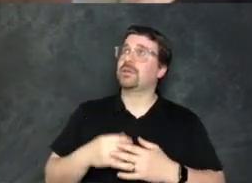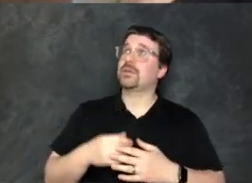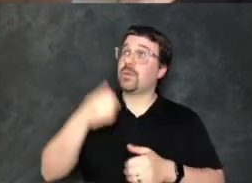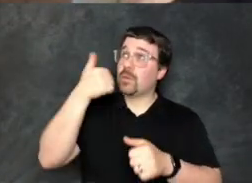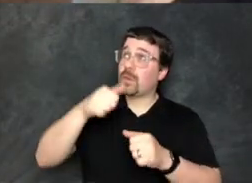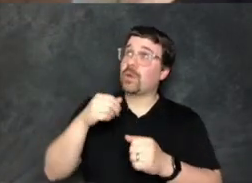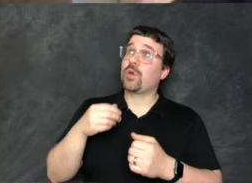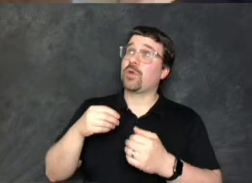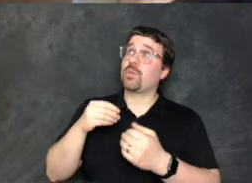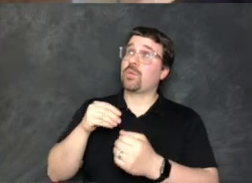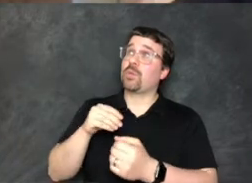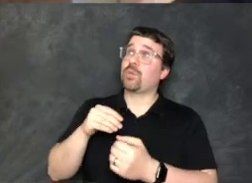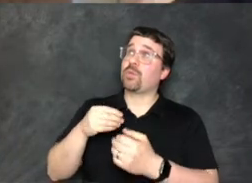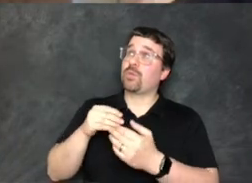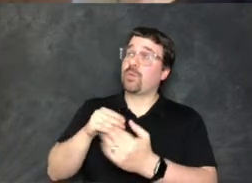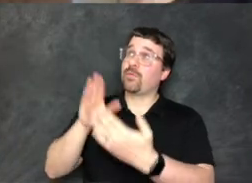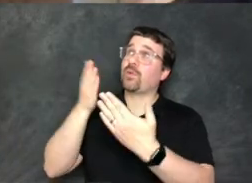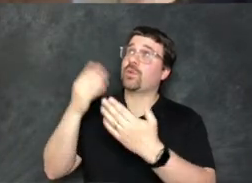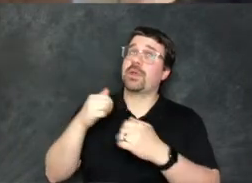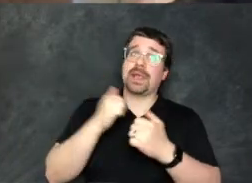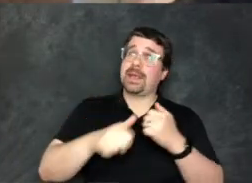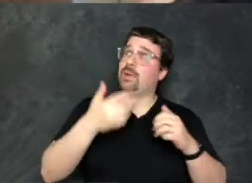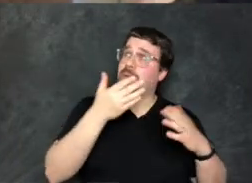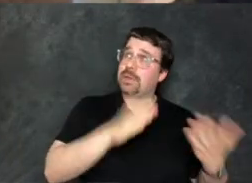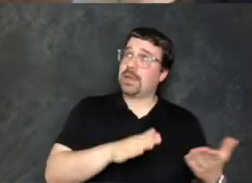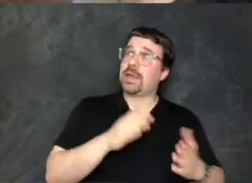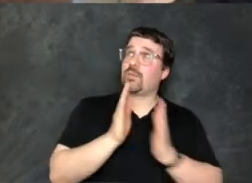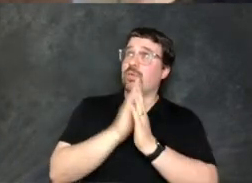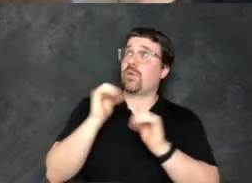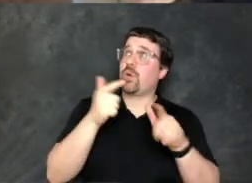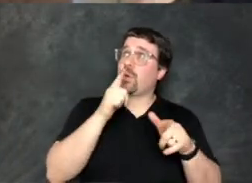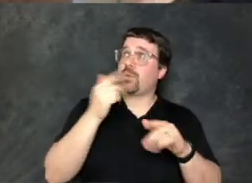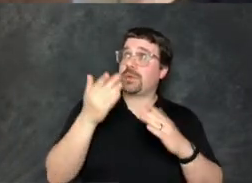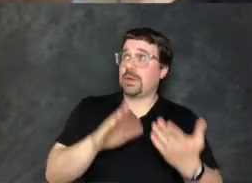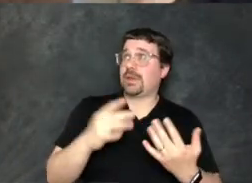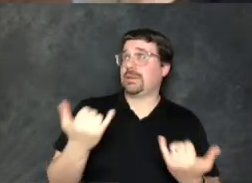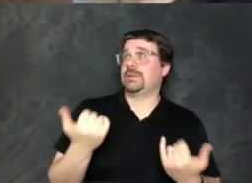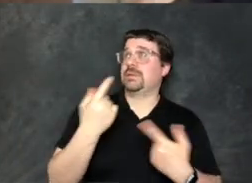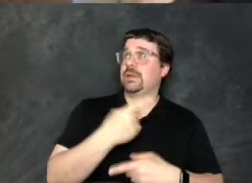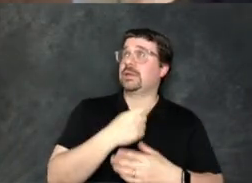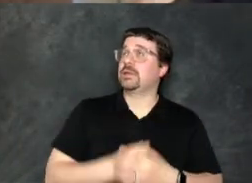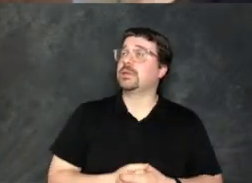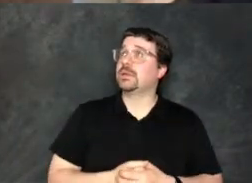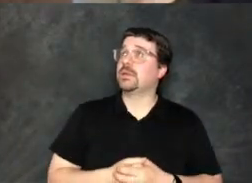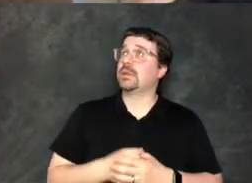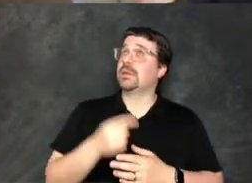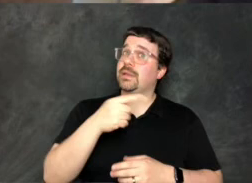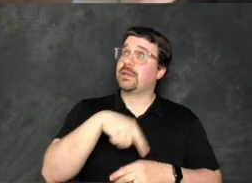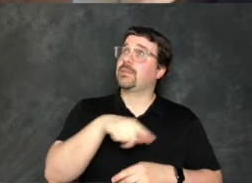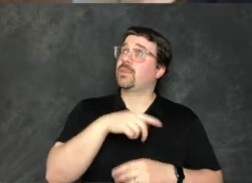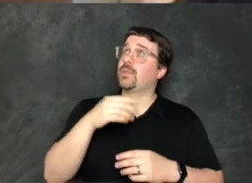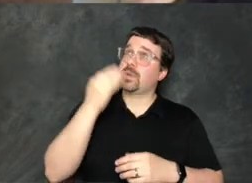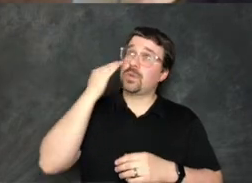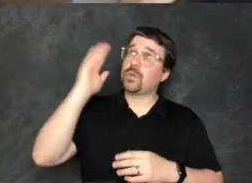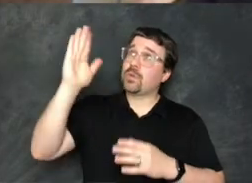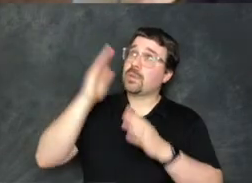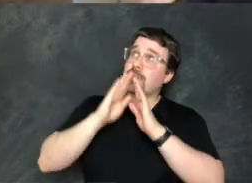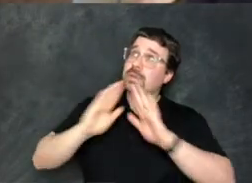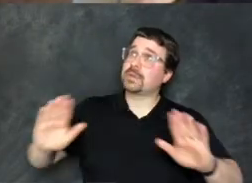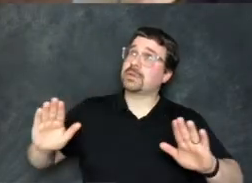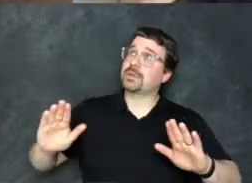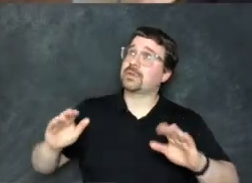We remember before you all who have died and pray for all who will die today, that they may know your